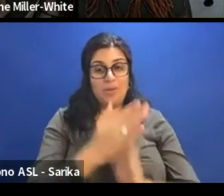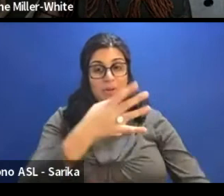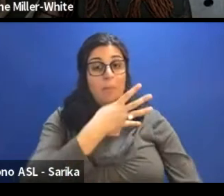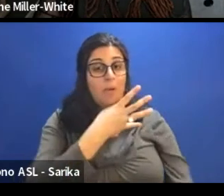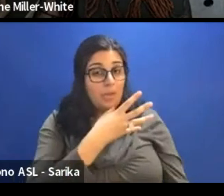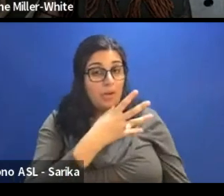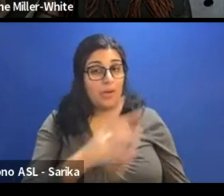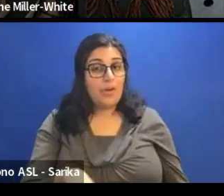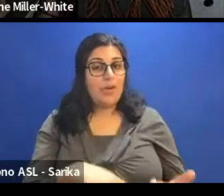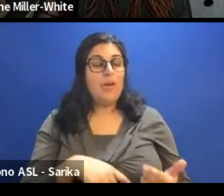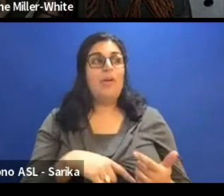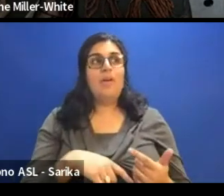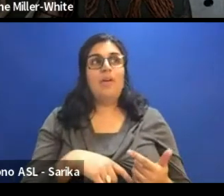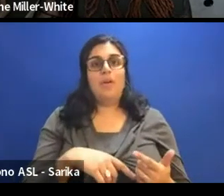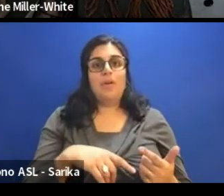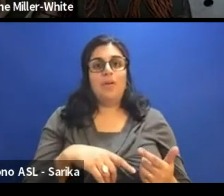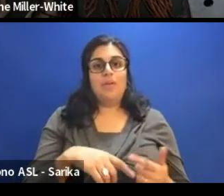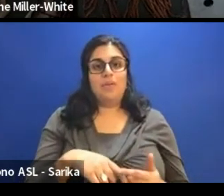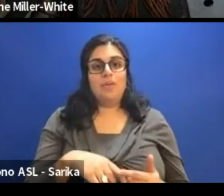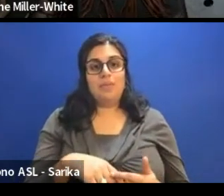to become a mother.